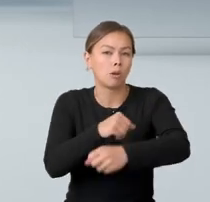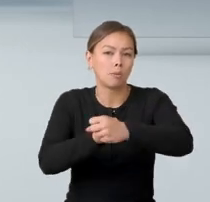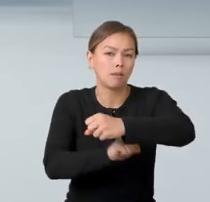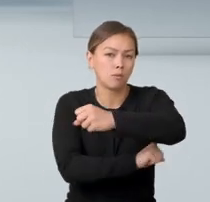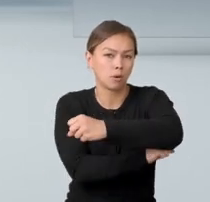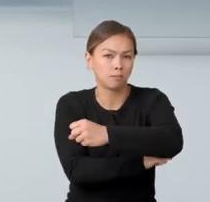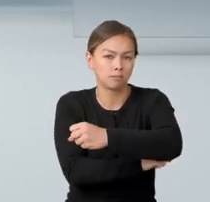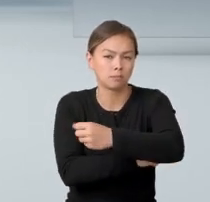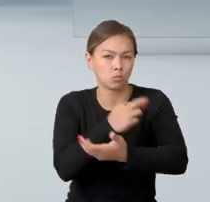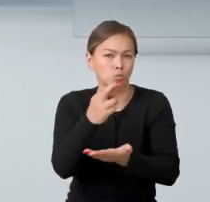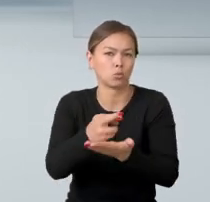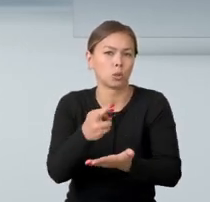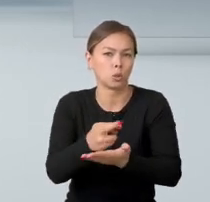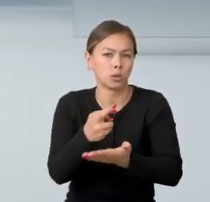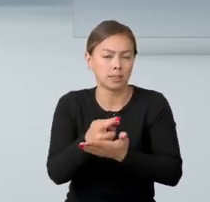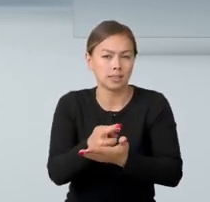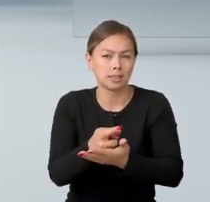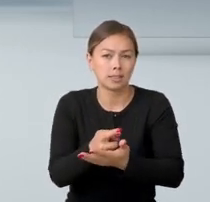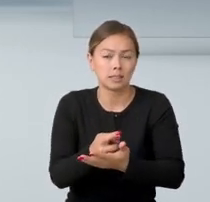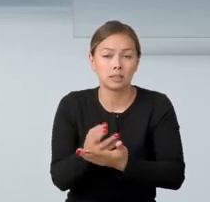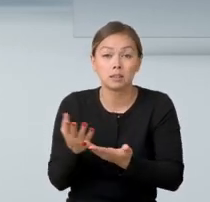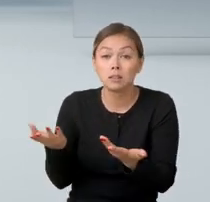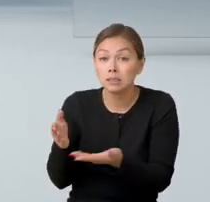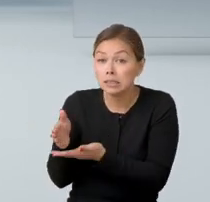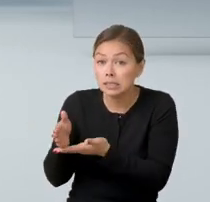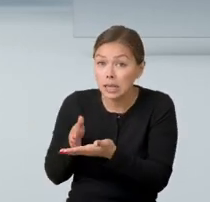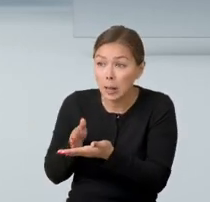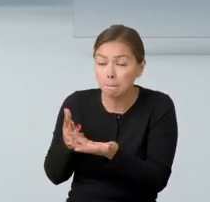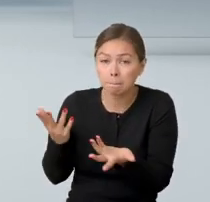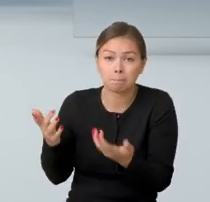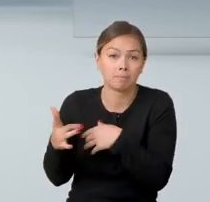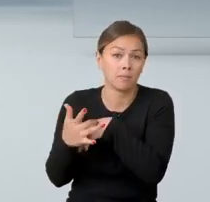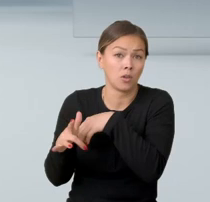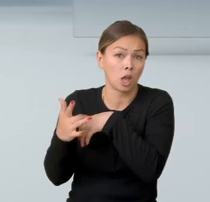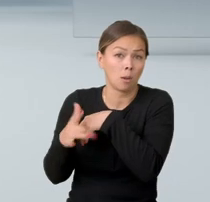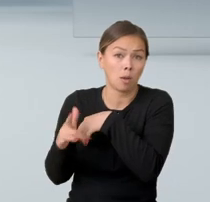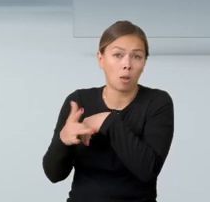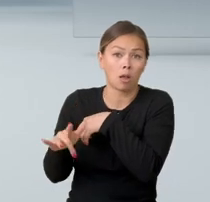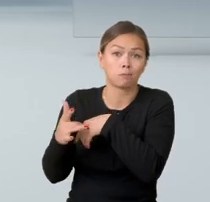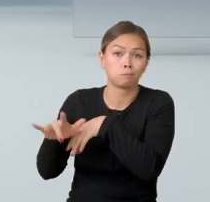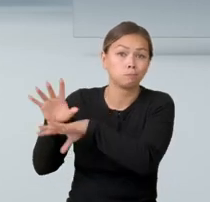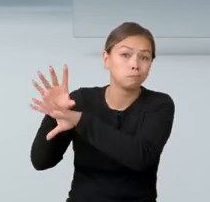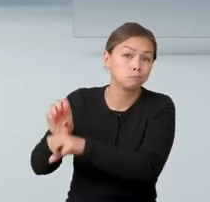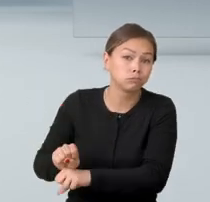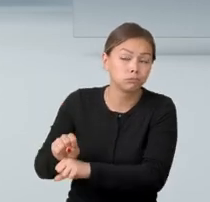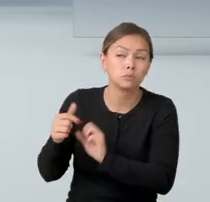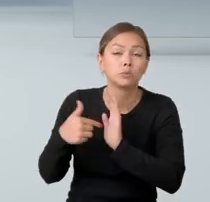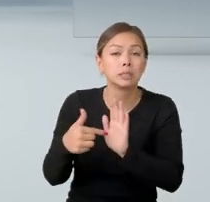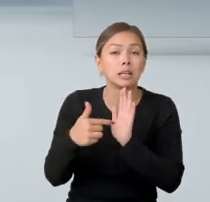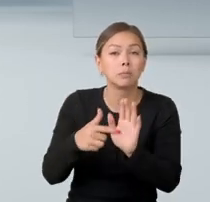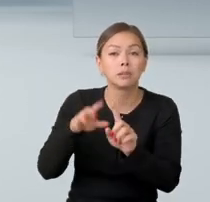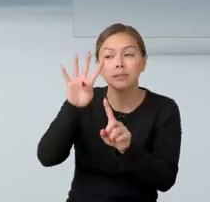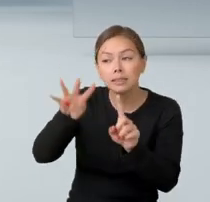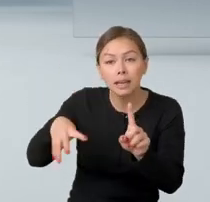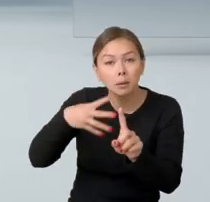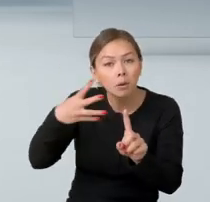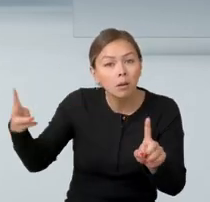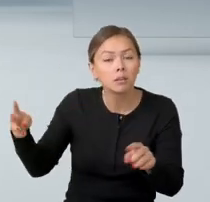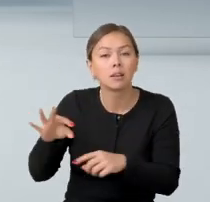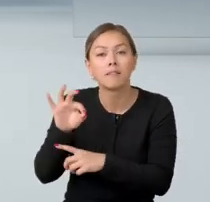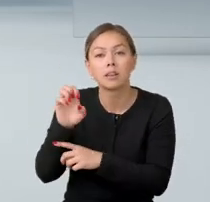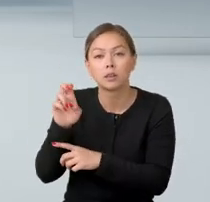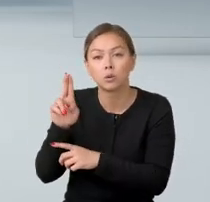understanding the Power Platform components we are dealing with because some of them are naturally available